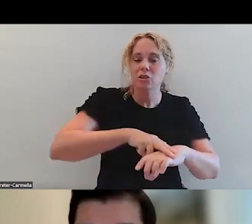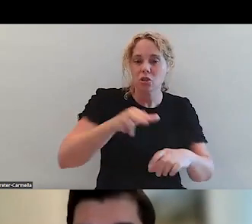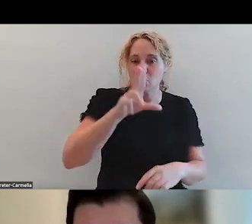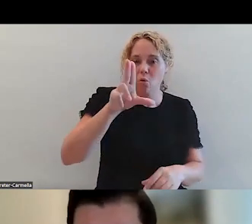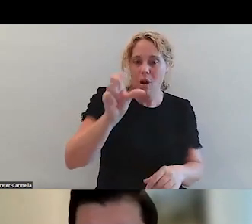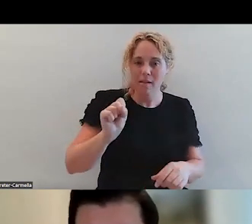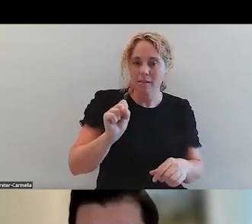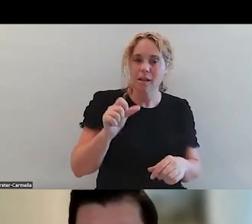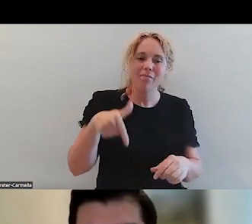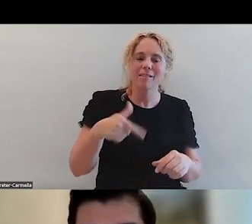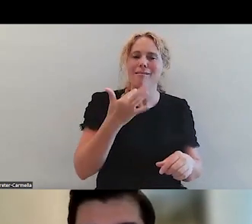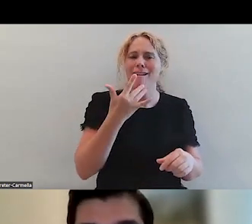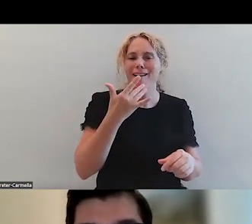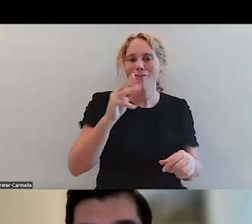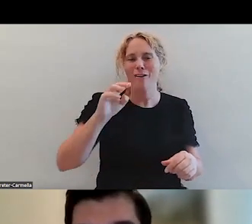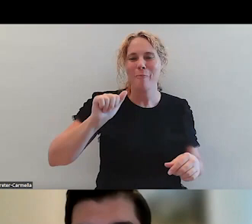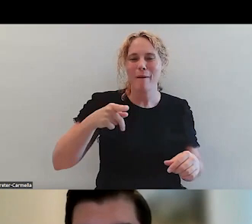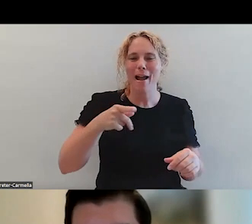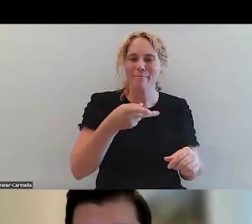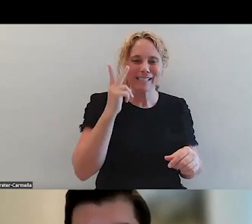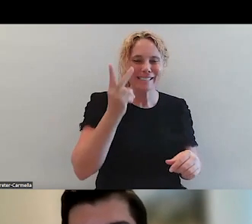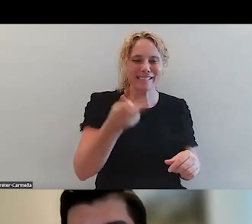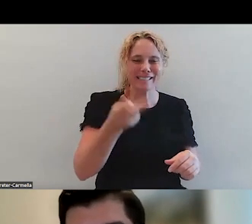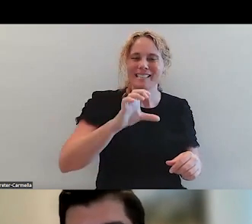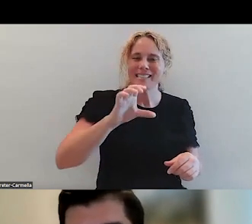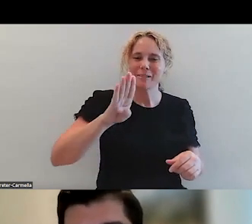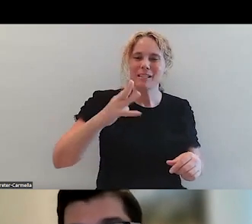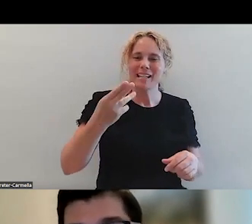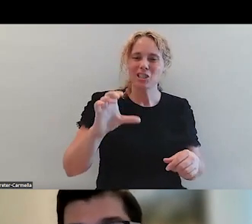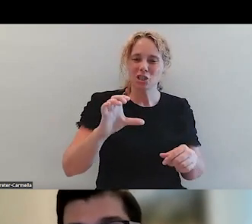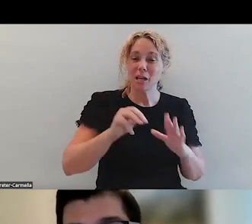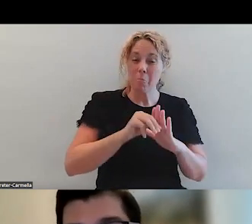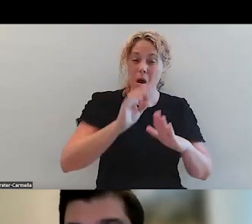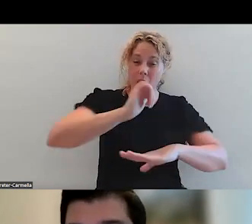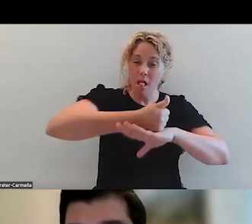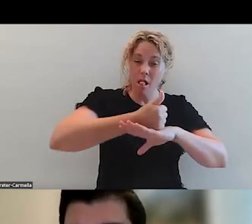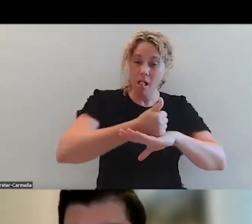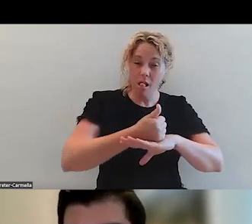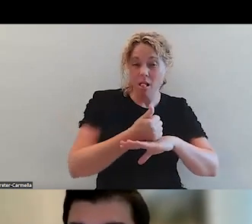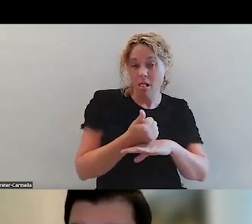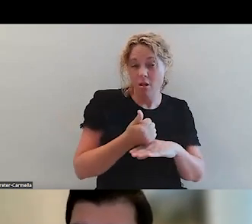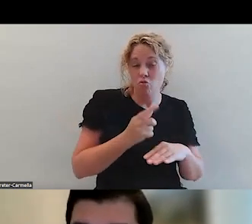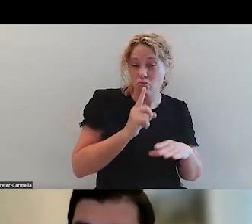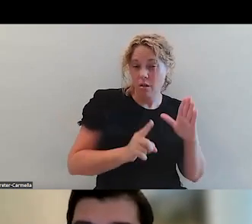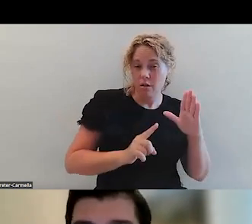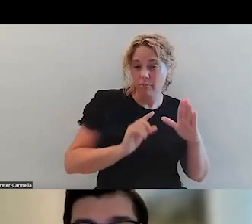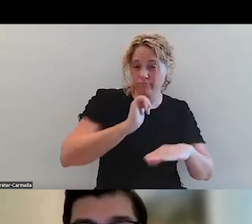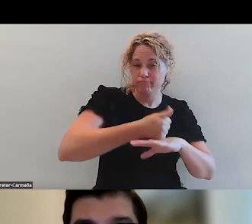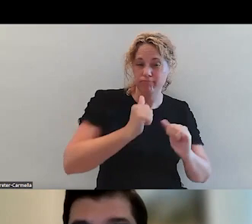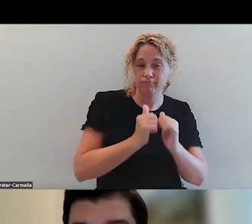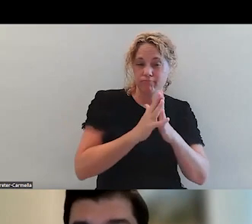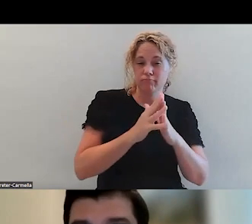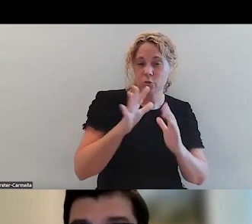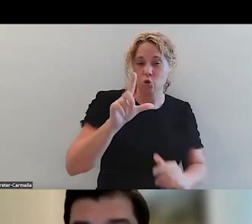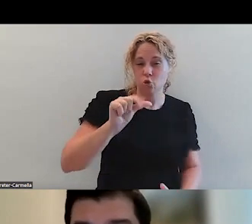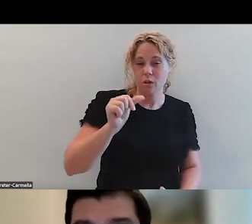is a very colorful map. So the CCBHC model was established, was really launched in 2017 and